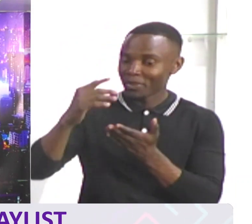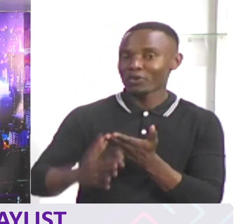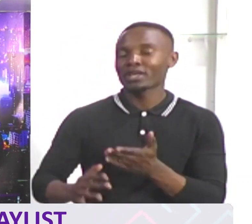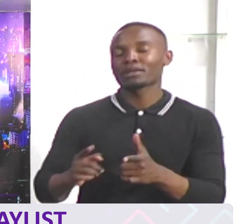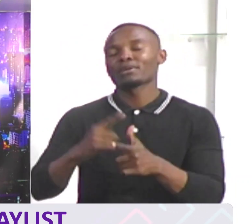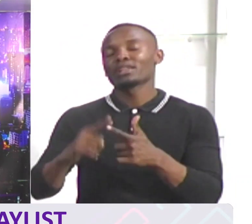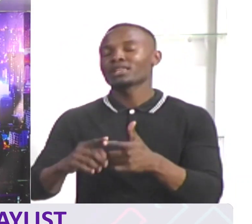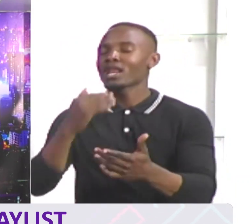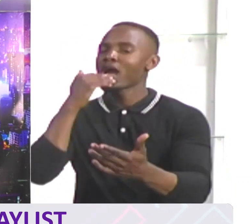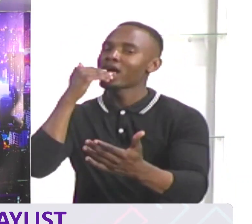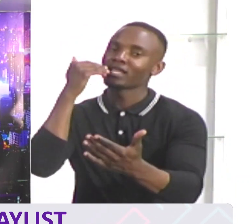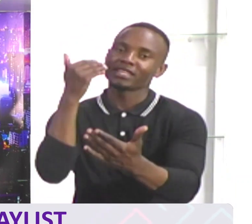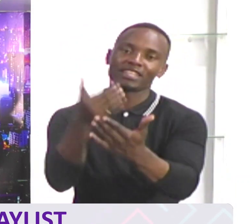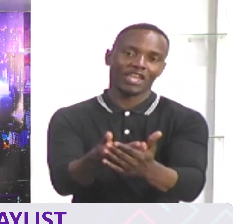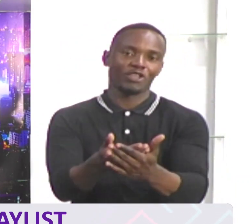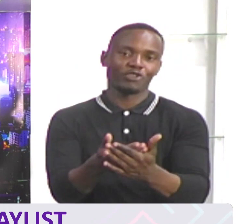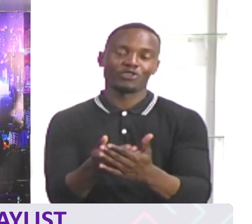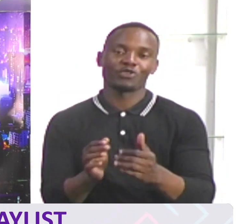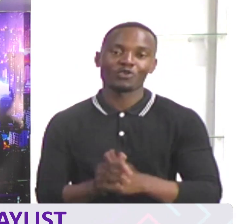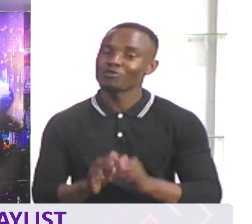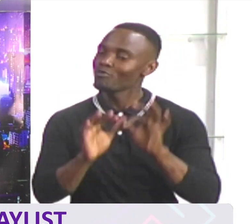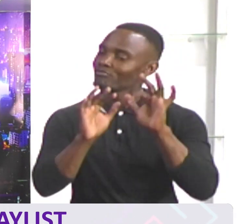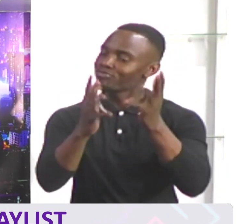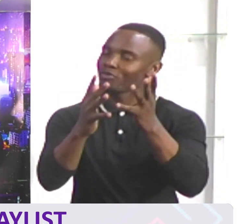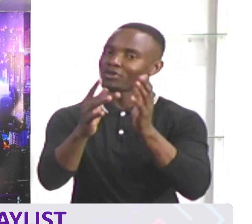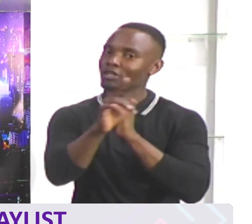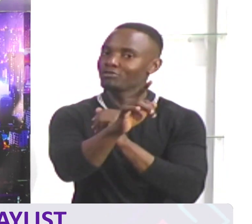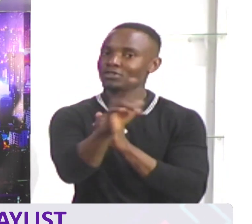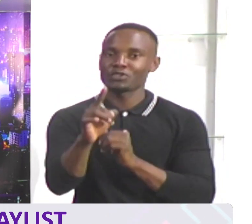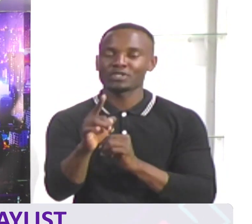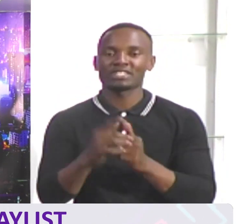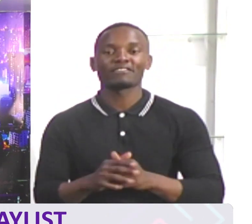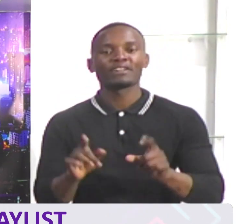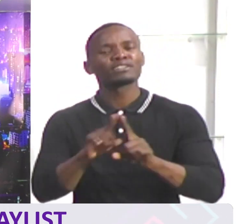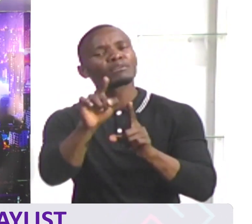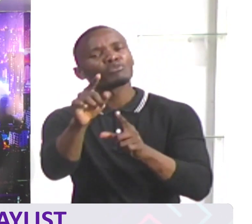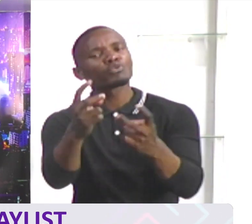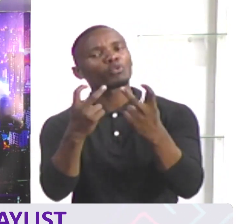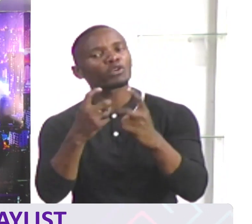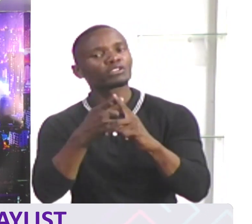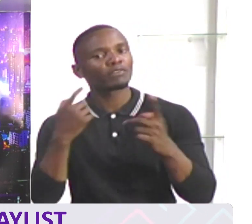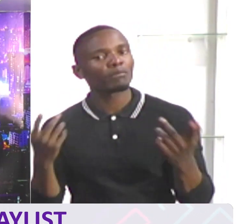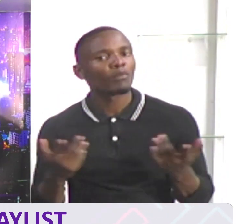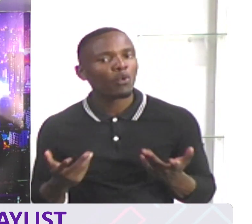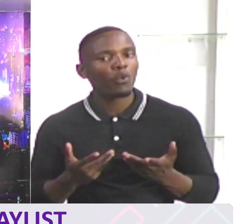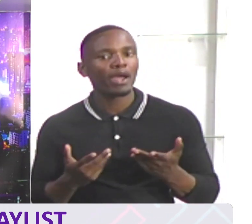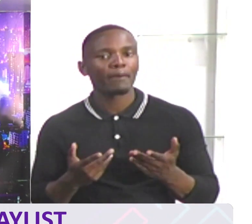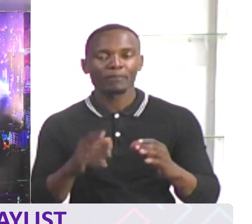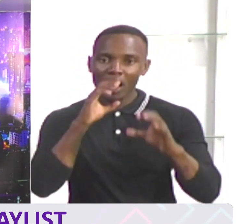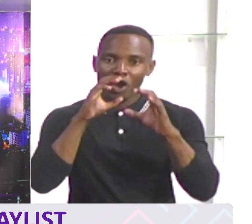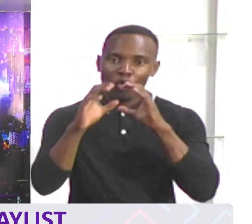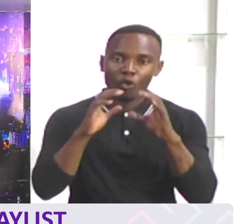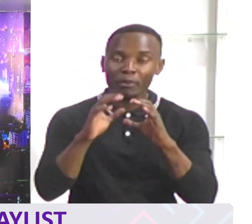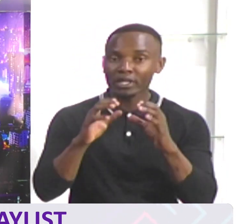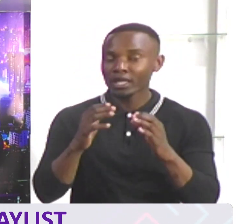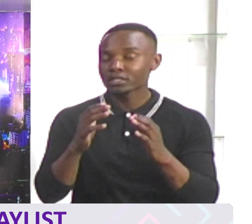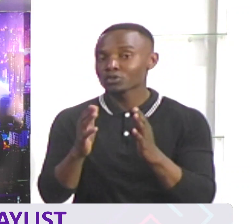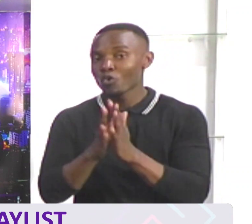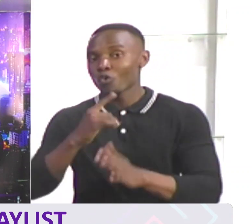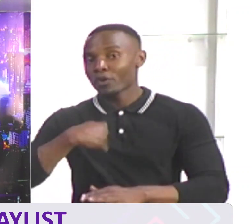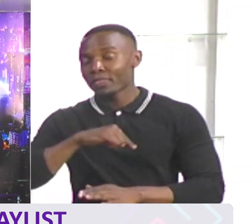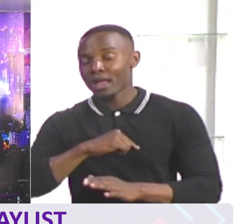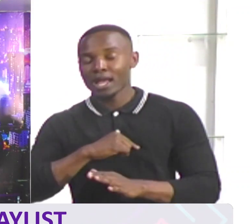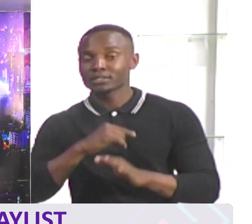much appreciation goes out to you. Shout out to yourself. Big up yourself as well, Maluko. Tombie Maluko India Gaines. Our channels of communication are